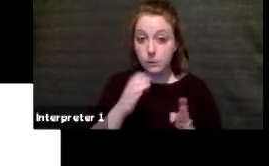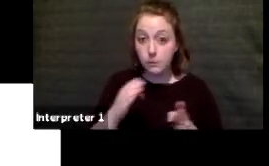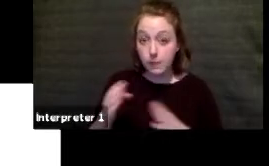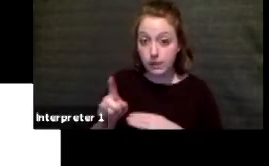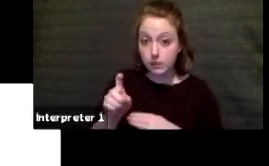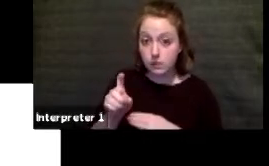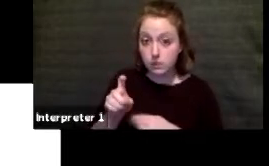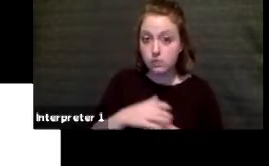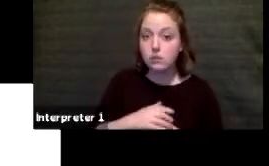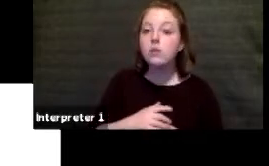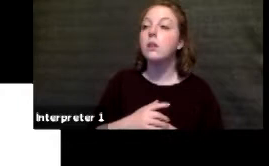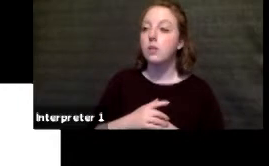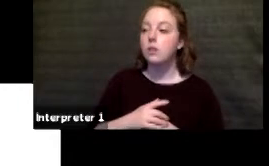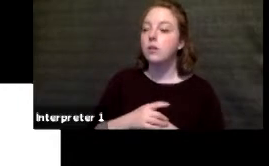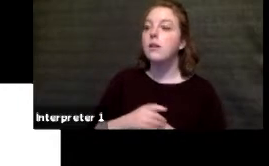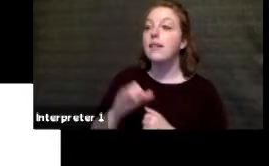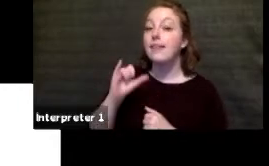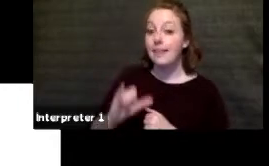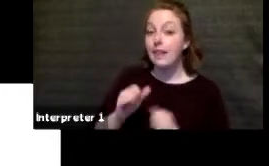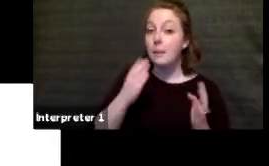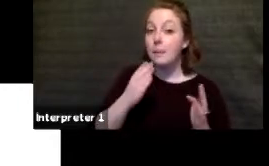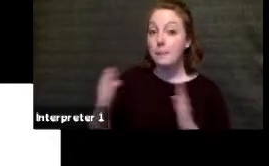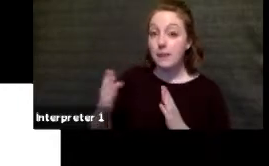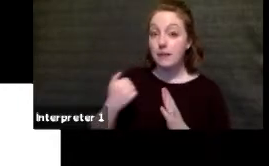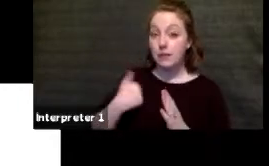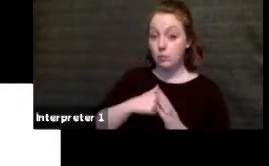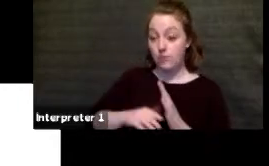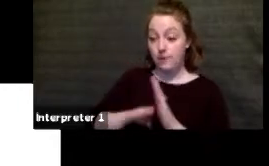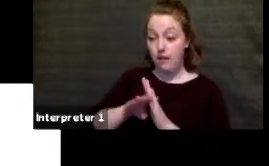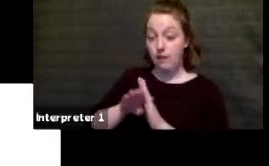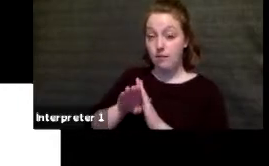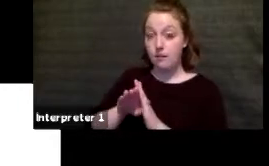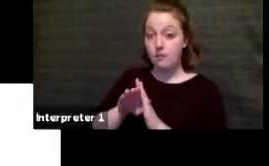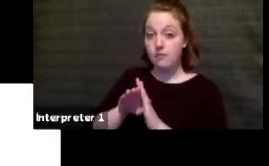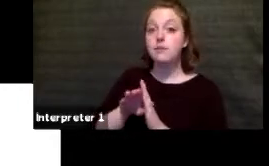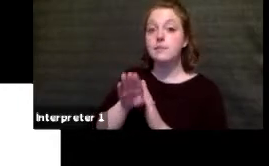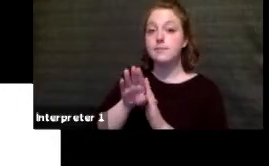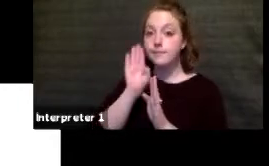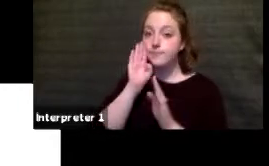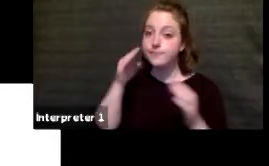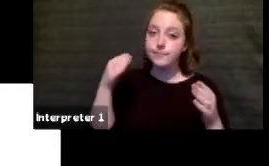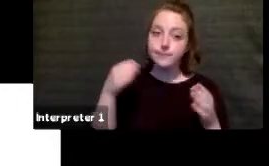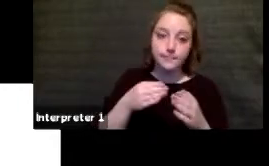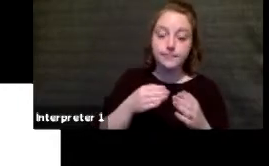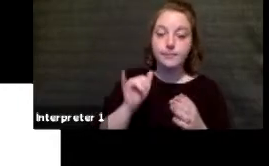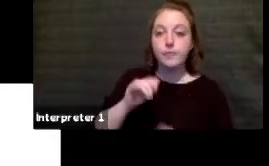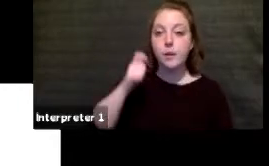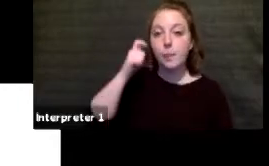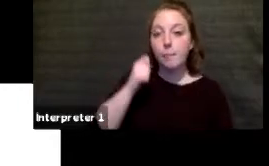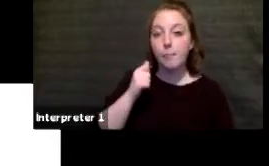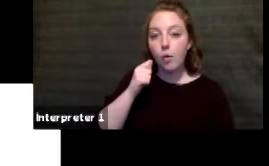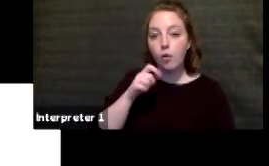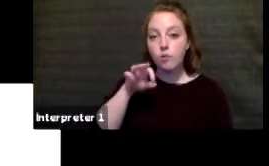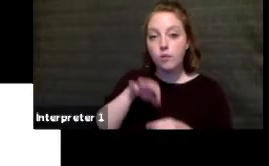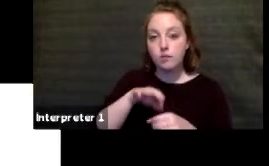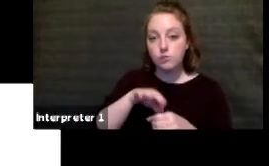the, to the extent the plan was developed specifically addressing the needs of the bond election, of course all the bond money was